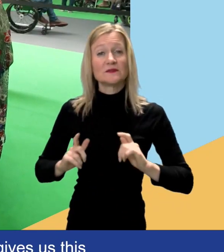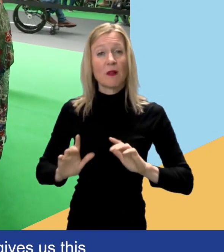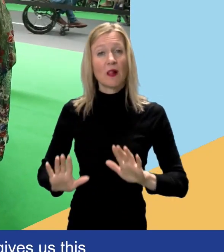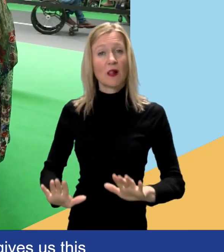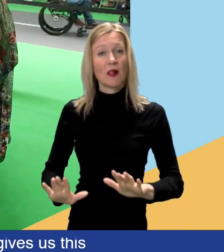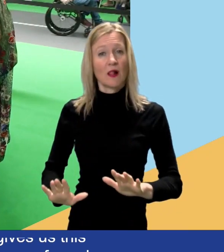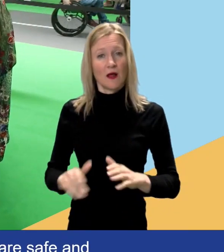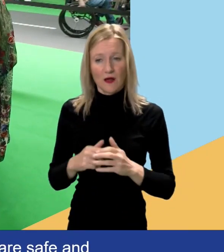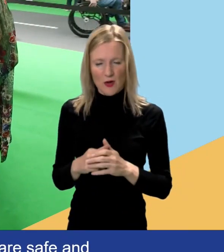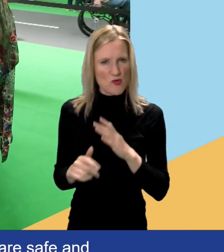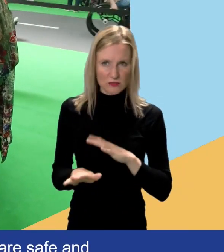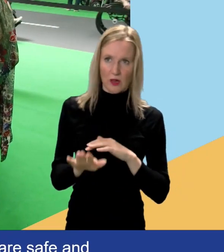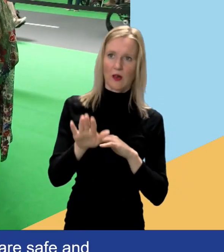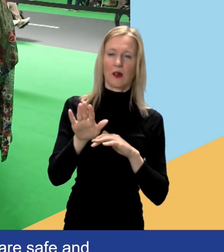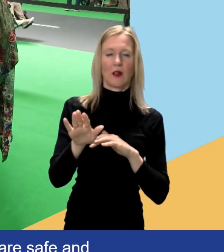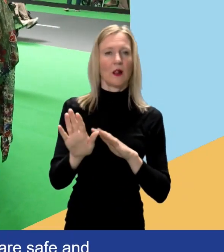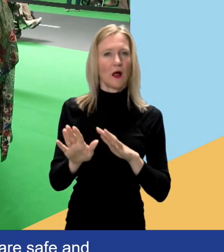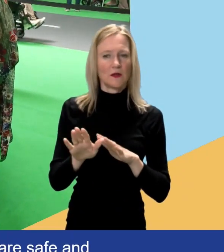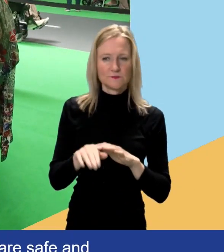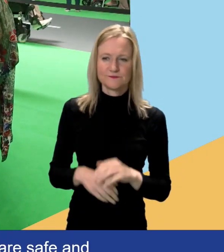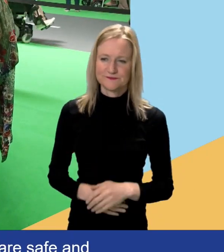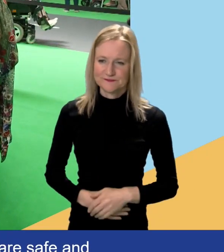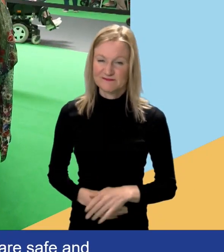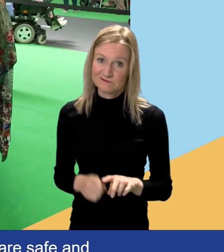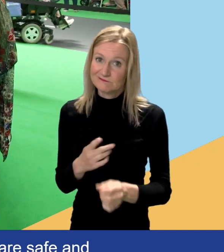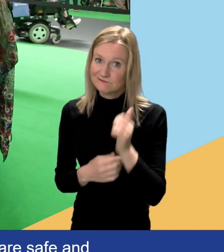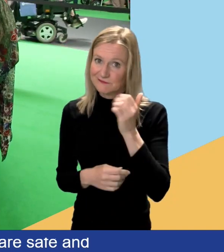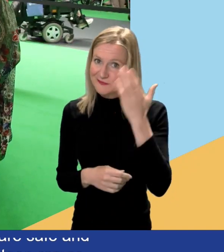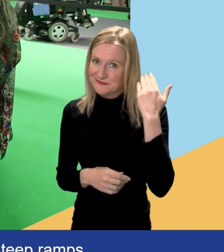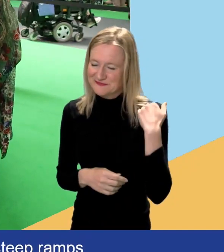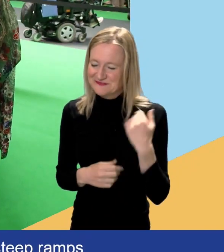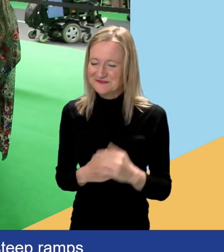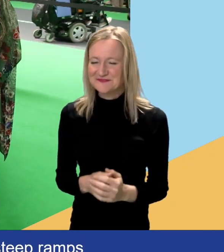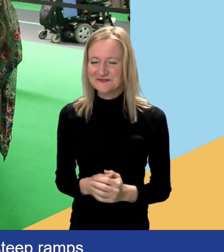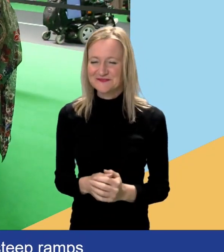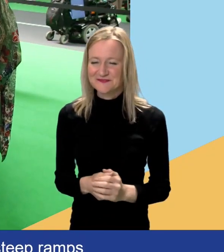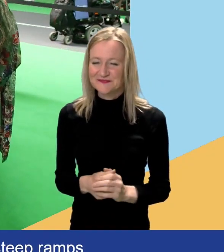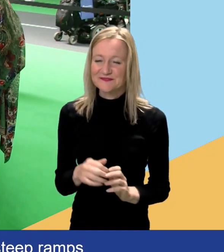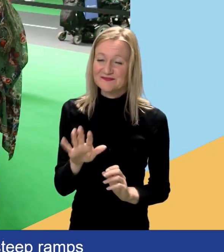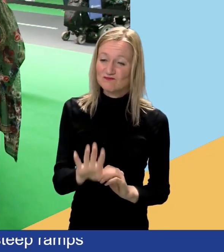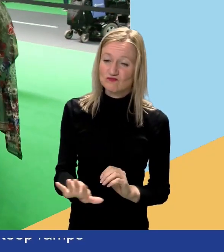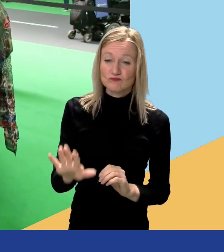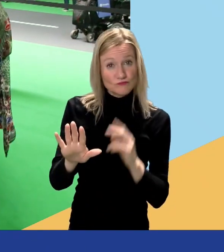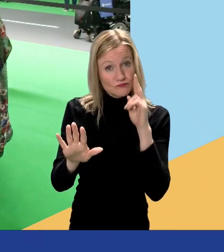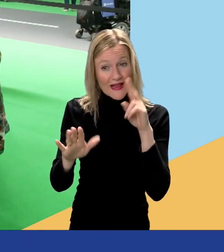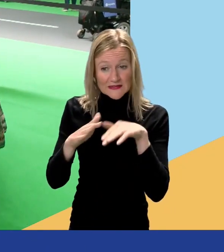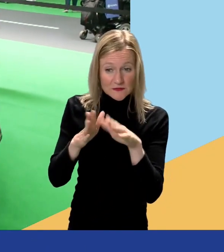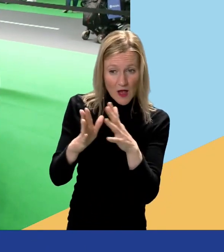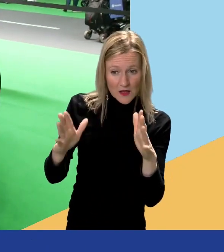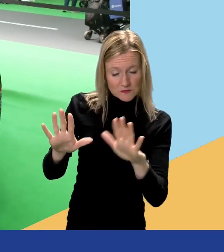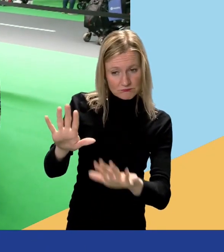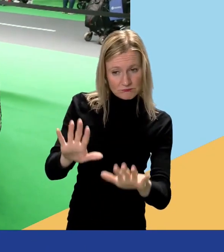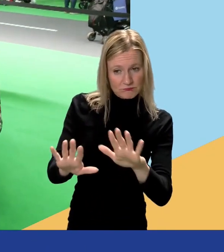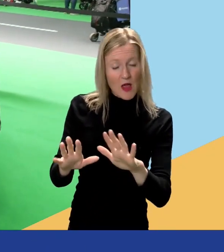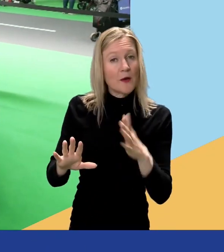with hugely steep ramps like you know, you would have seen in years before. Yeah. Yeah. So inside, you can see this one hasn't